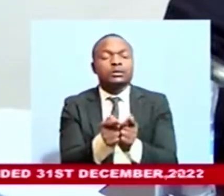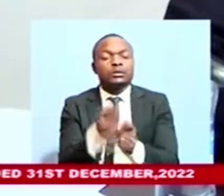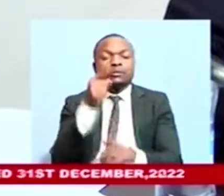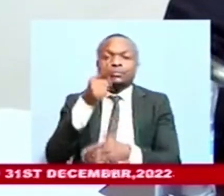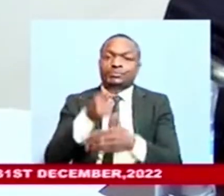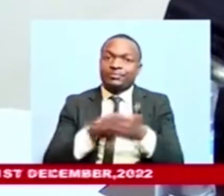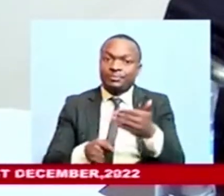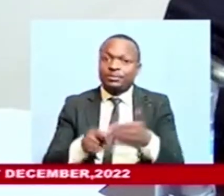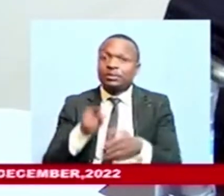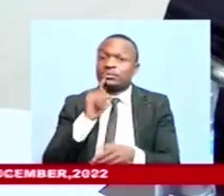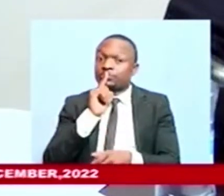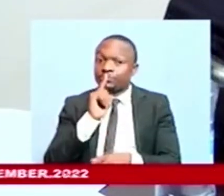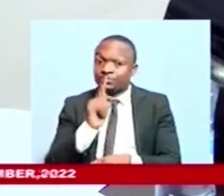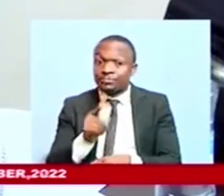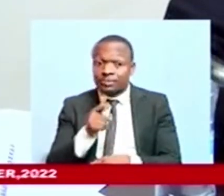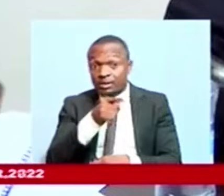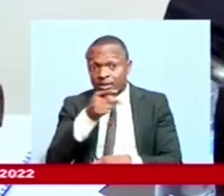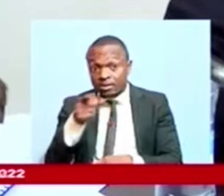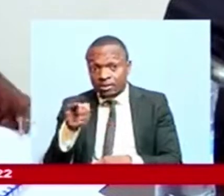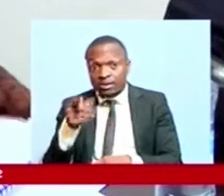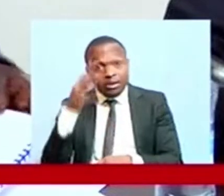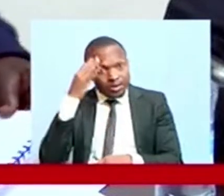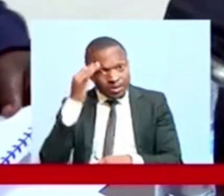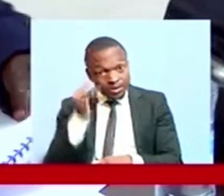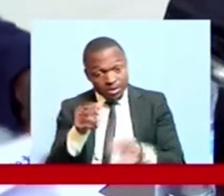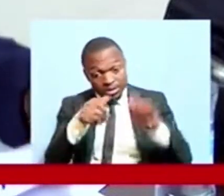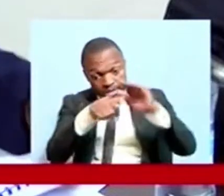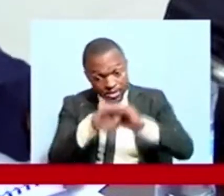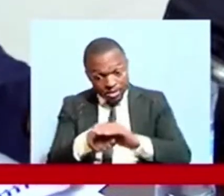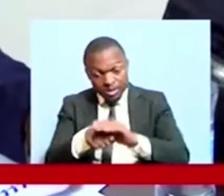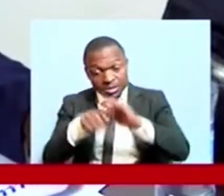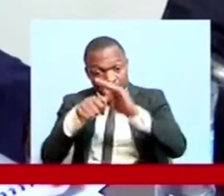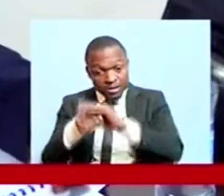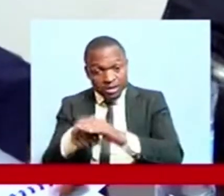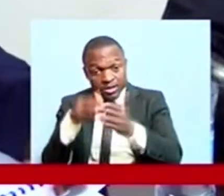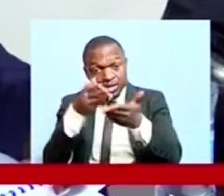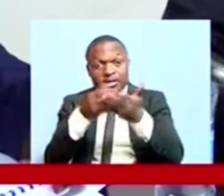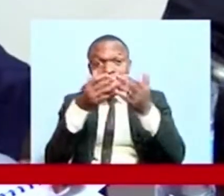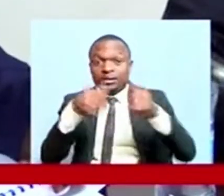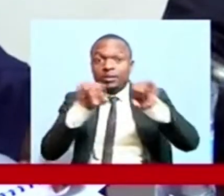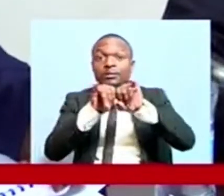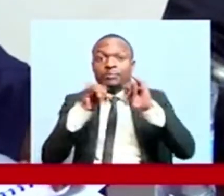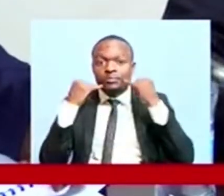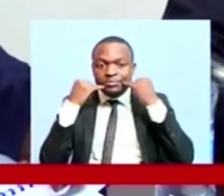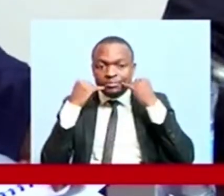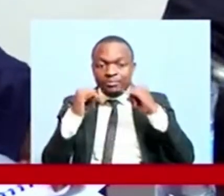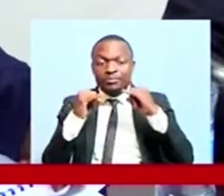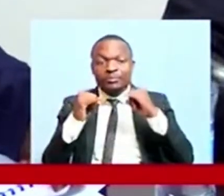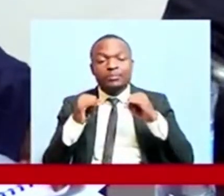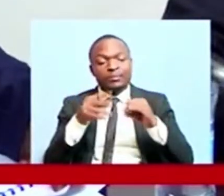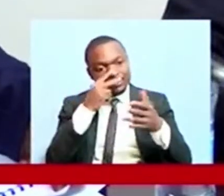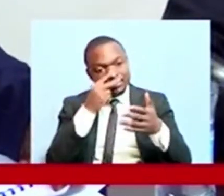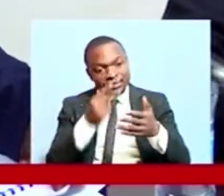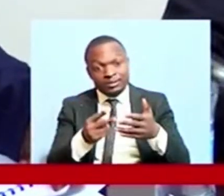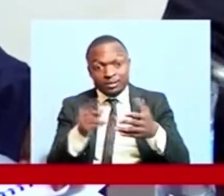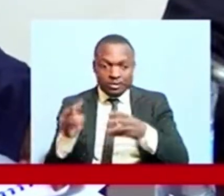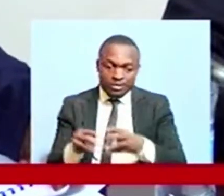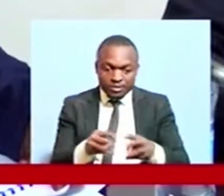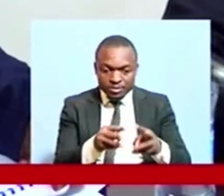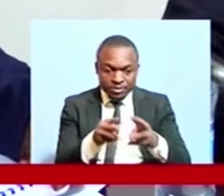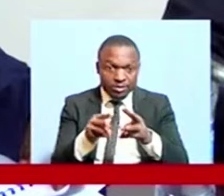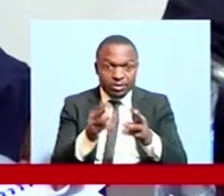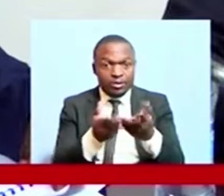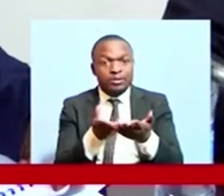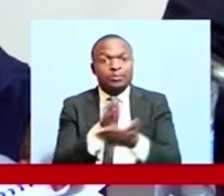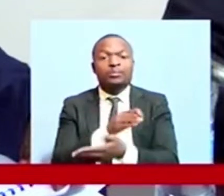been, why have you been hiding such kind of very important information? And when I look at your remedial measure on page